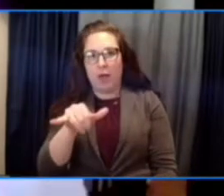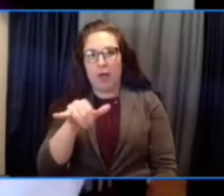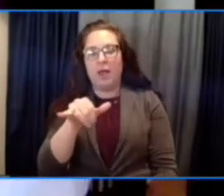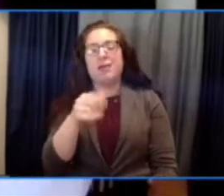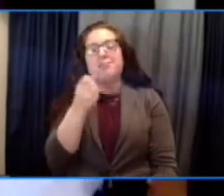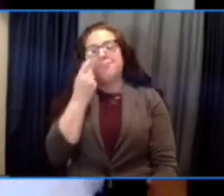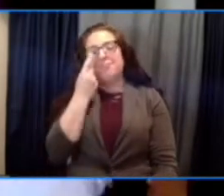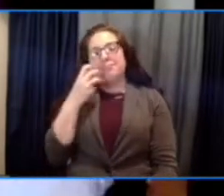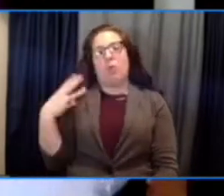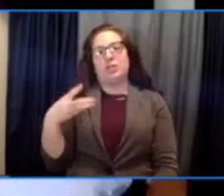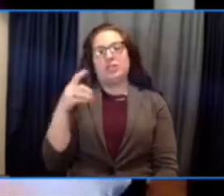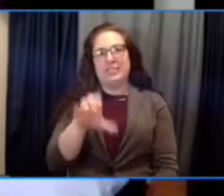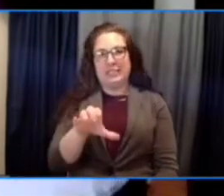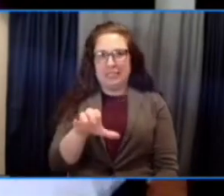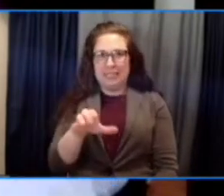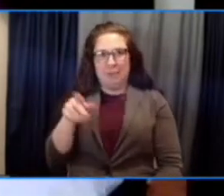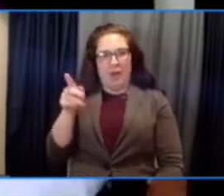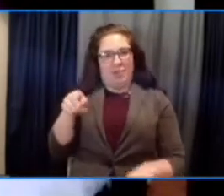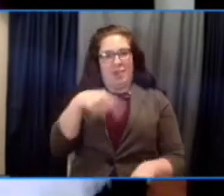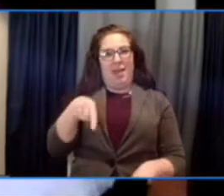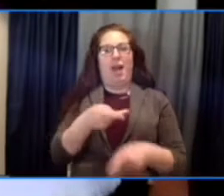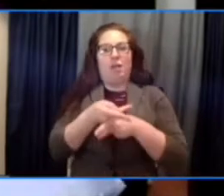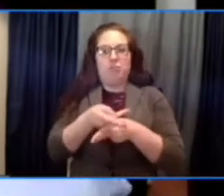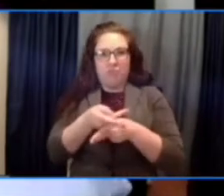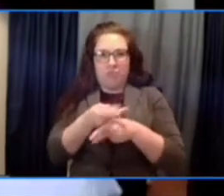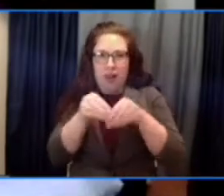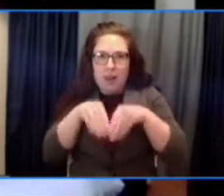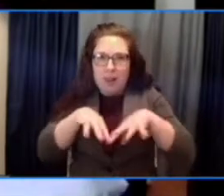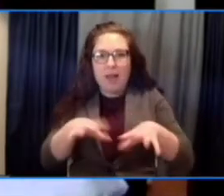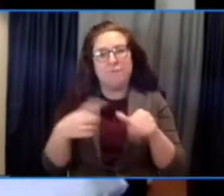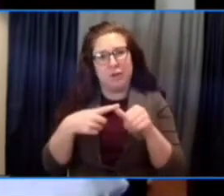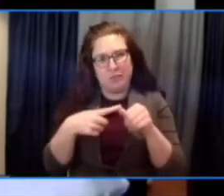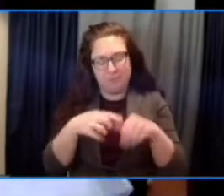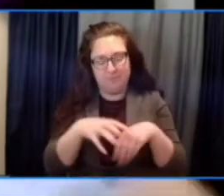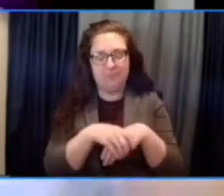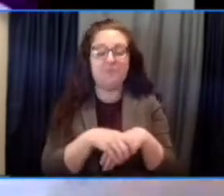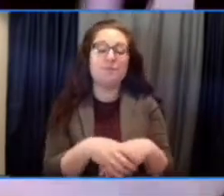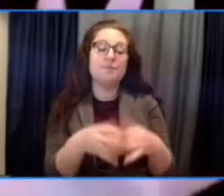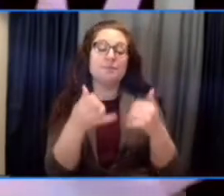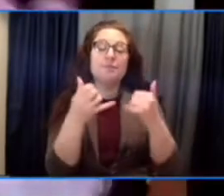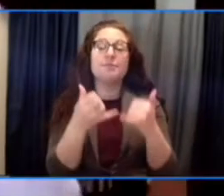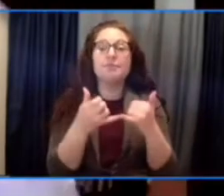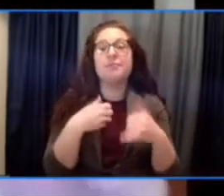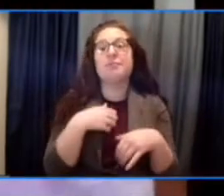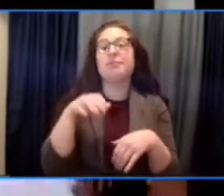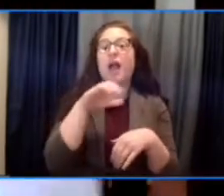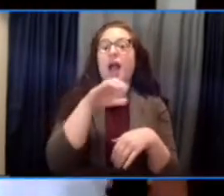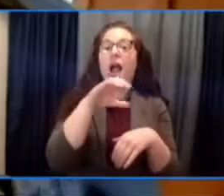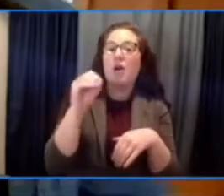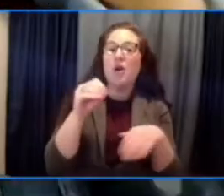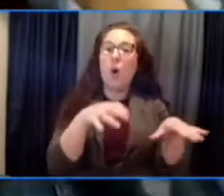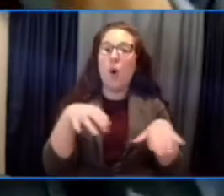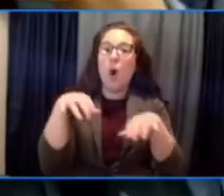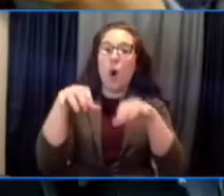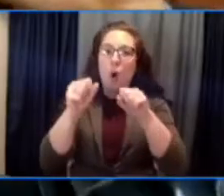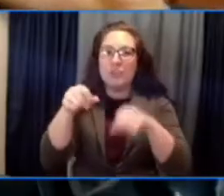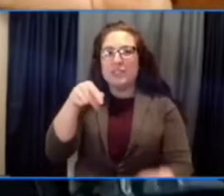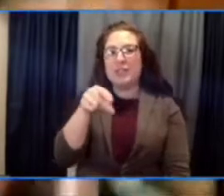And I'm so excited to be joined with my friend and co-MC for today, Prentice Haney.